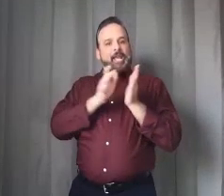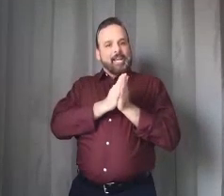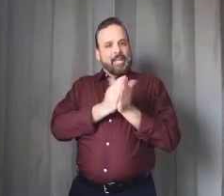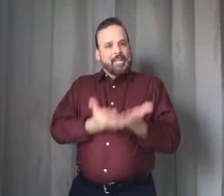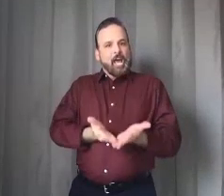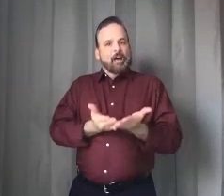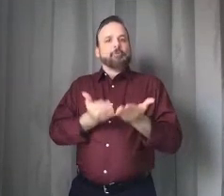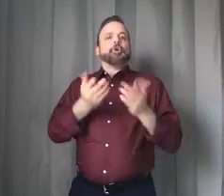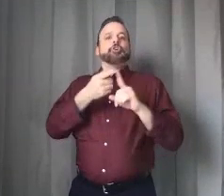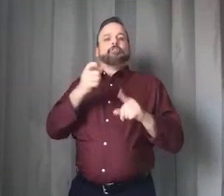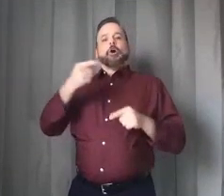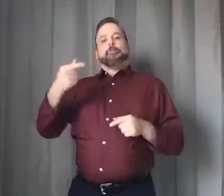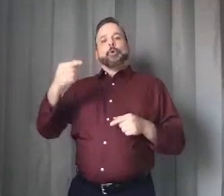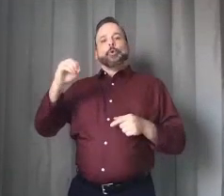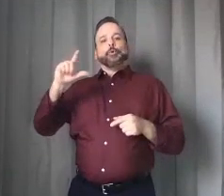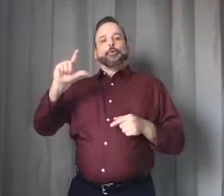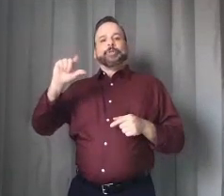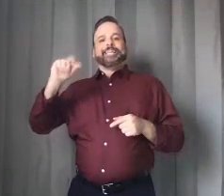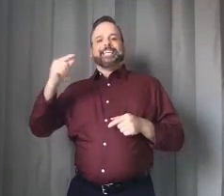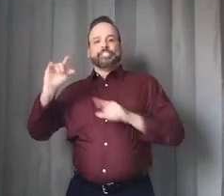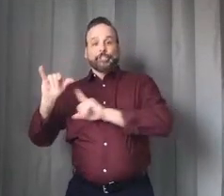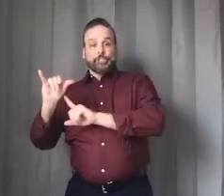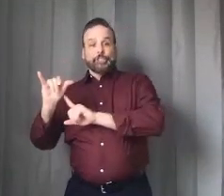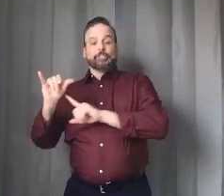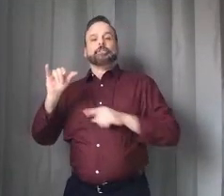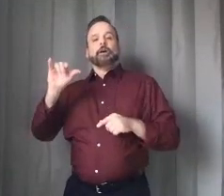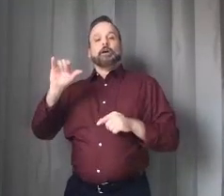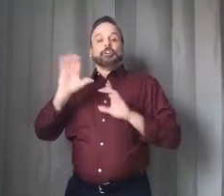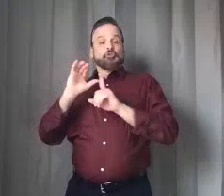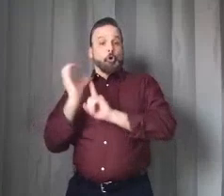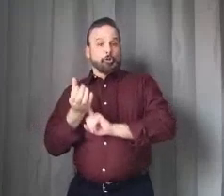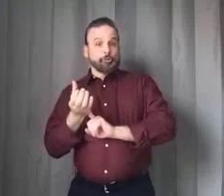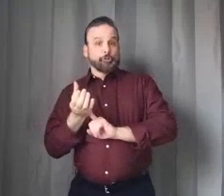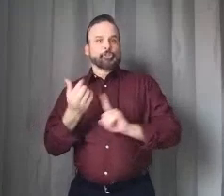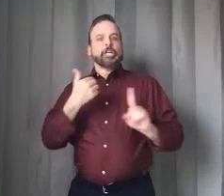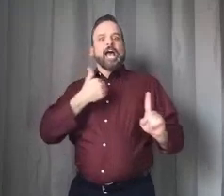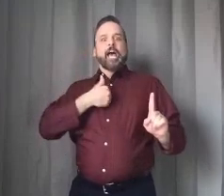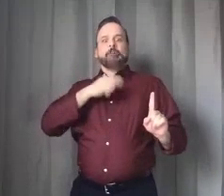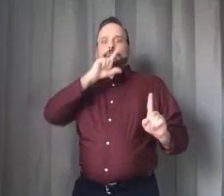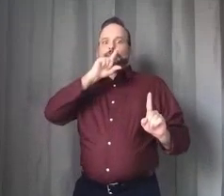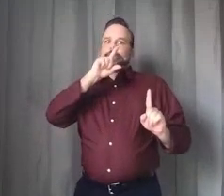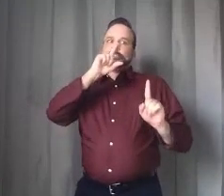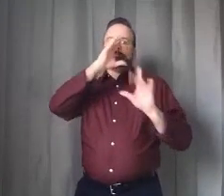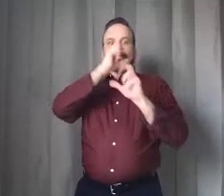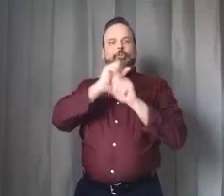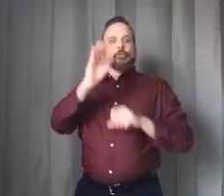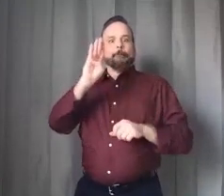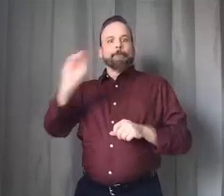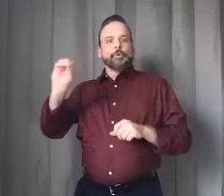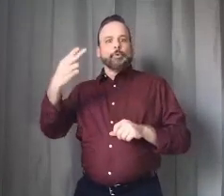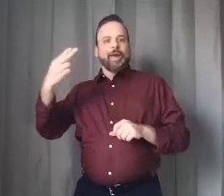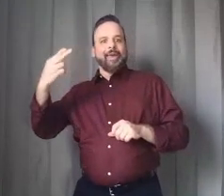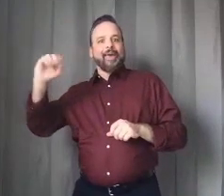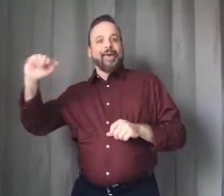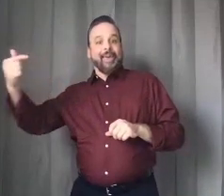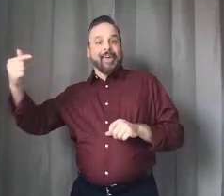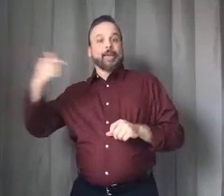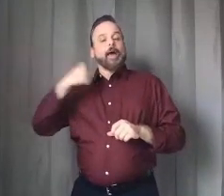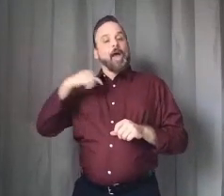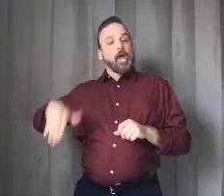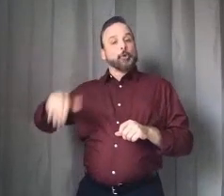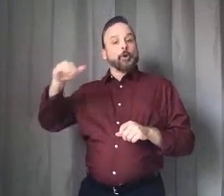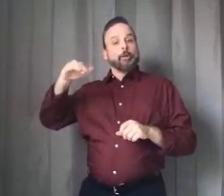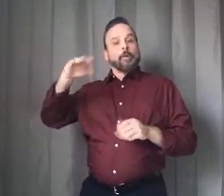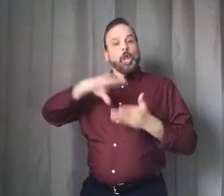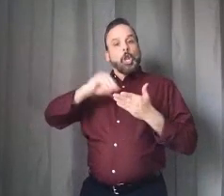Geechee culture. And so I was really intrigued with the Boo Hag, and the Boo Hag was something that I grew up with learning